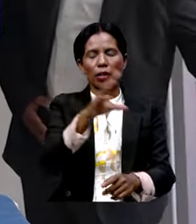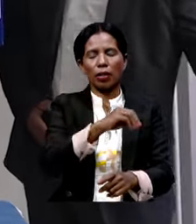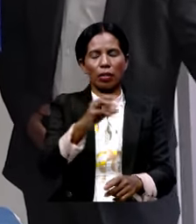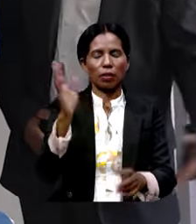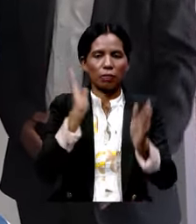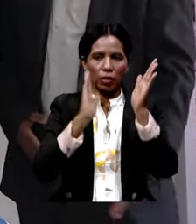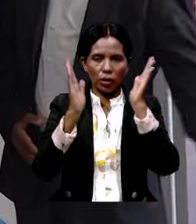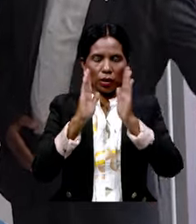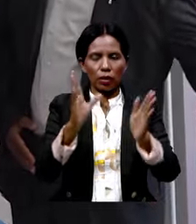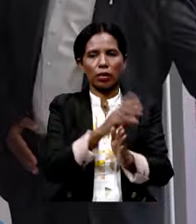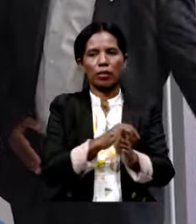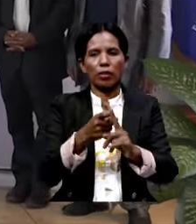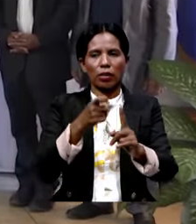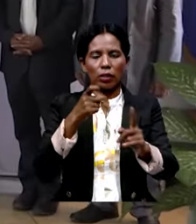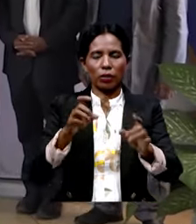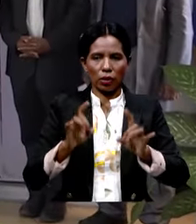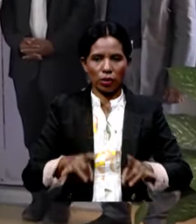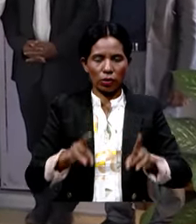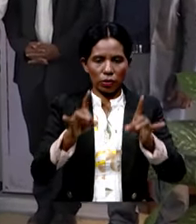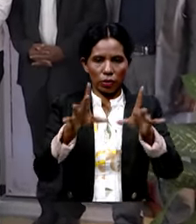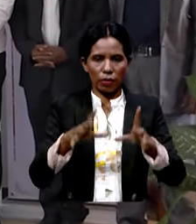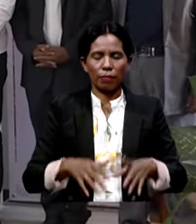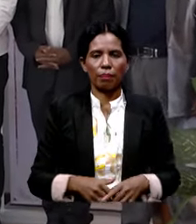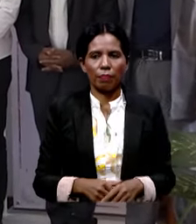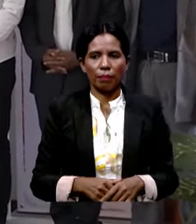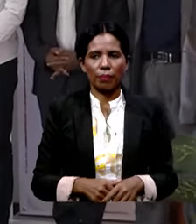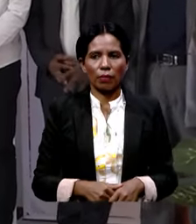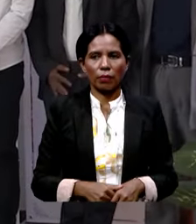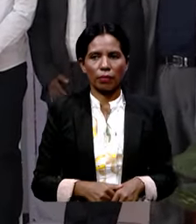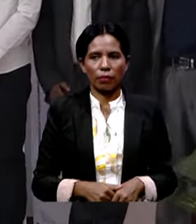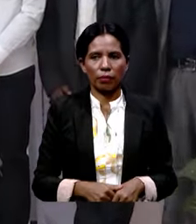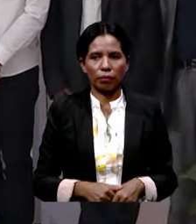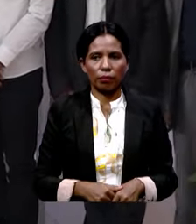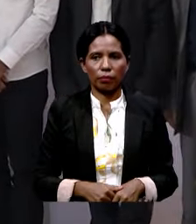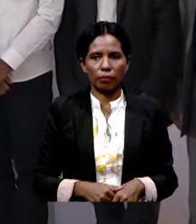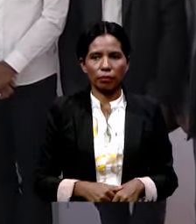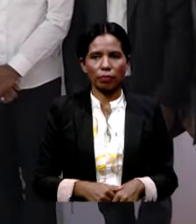Bangladesh no posiblemente husi Australia. Rohimadia Tomas Suarez, GMN.